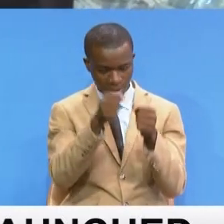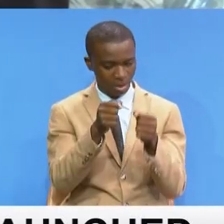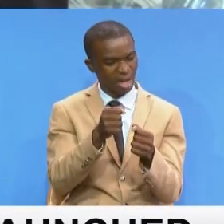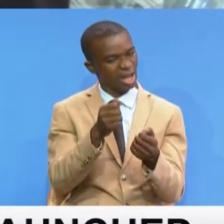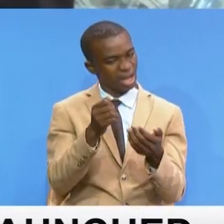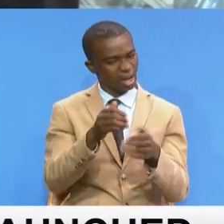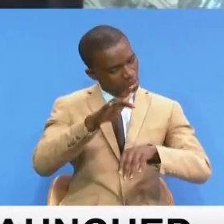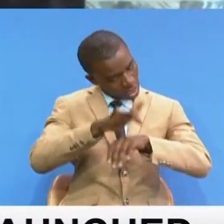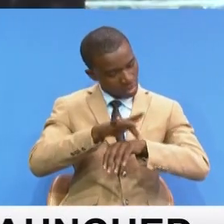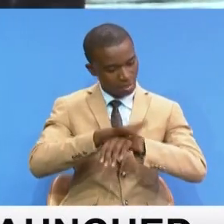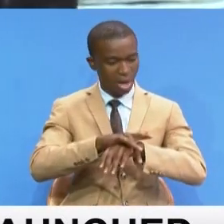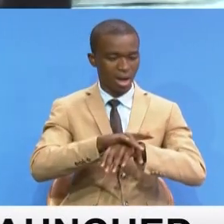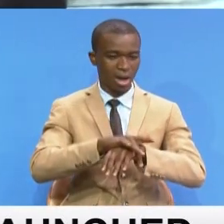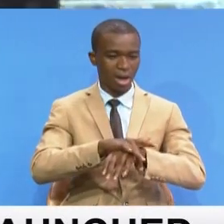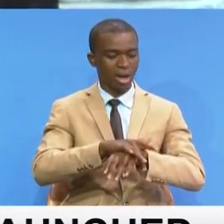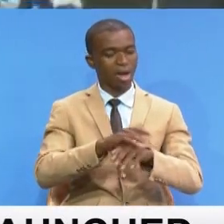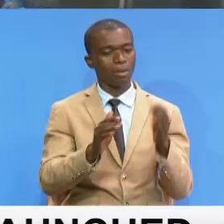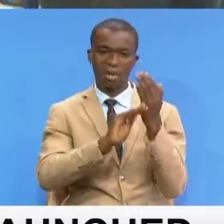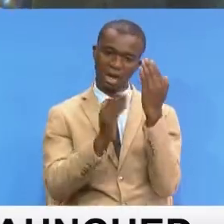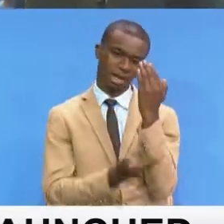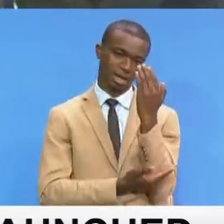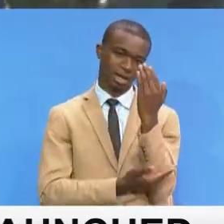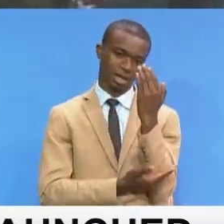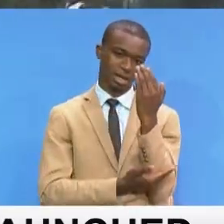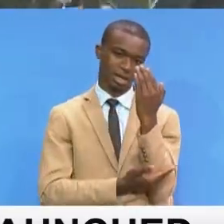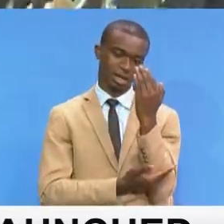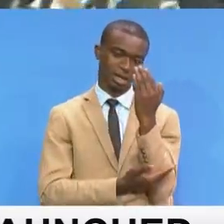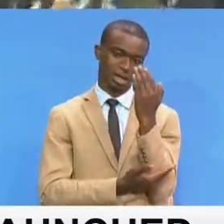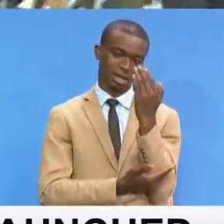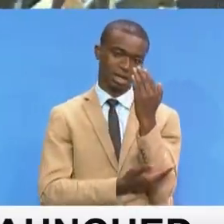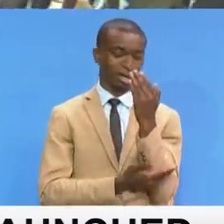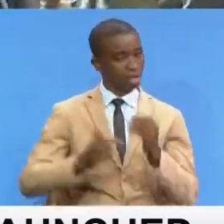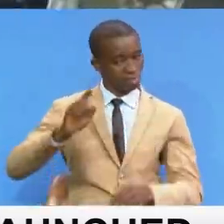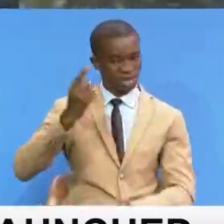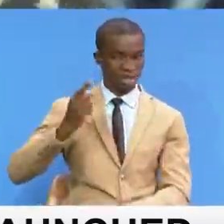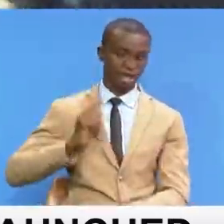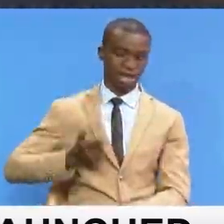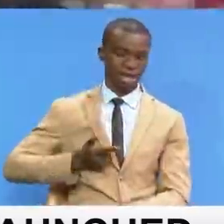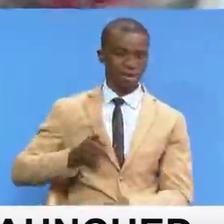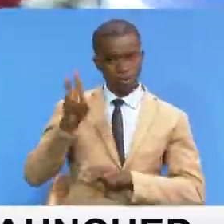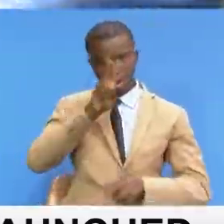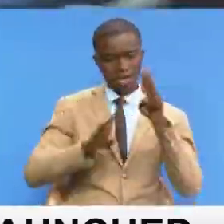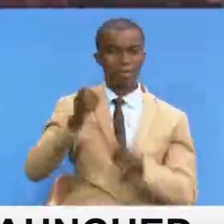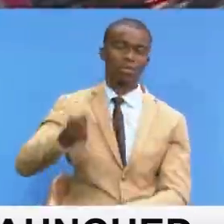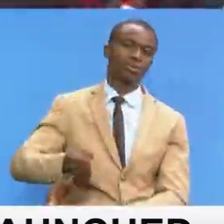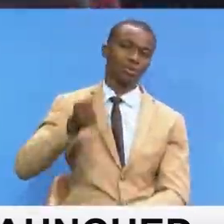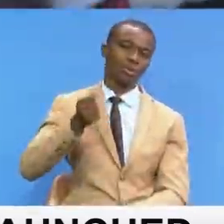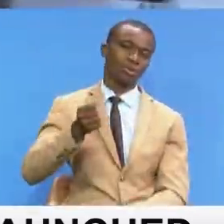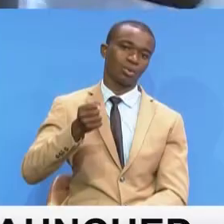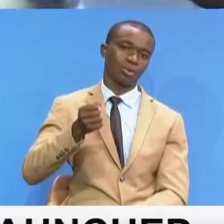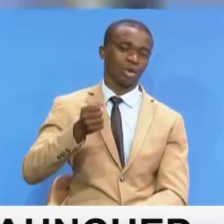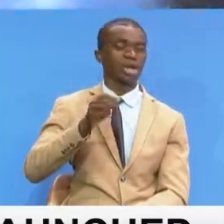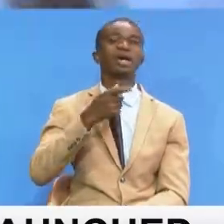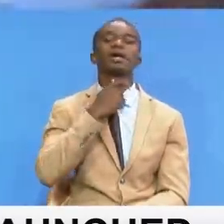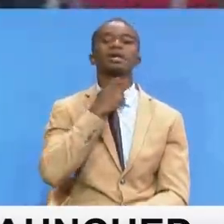pregnancies by school-going girls. Earlier, Ms. Hichilema paid a courtesy call on Chieftainess Kawaza of Sinda and